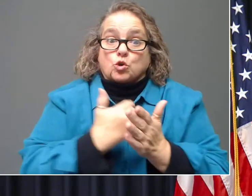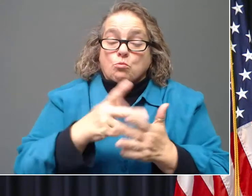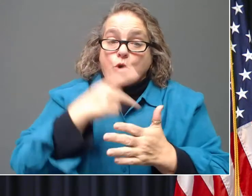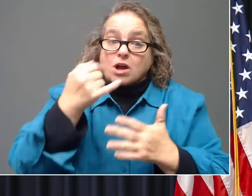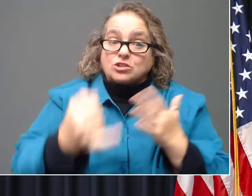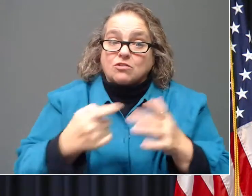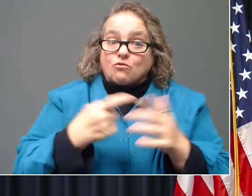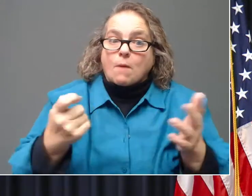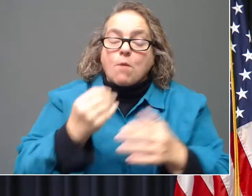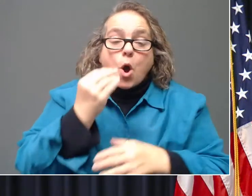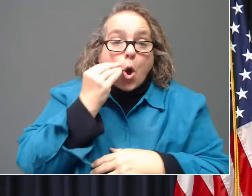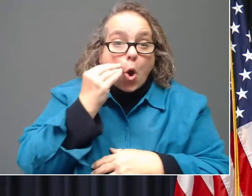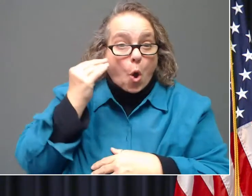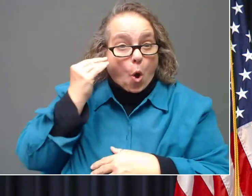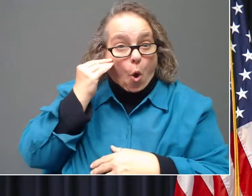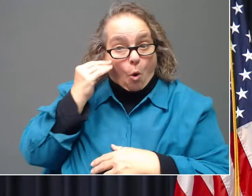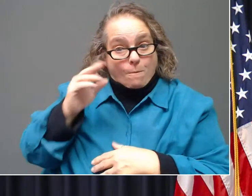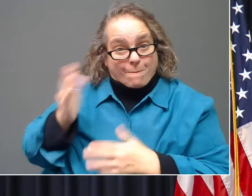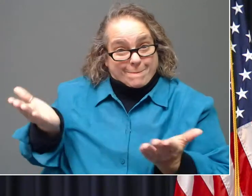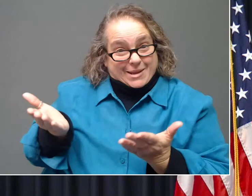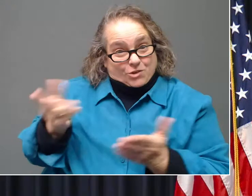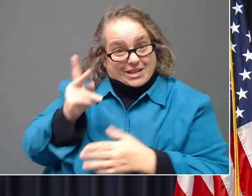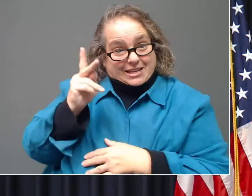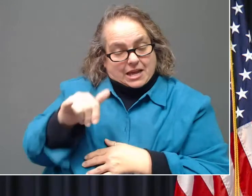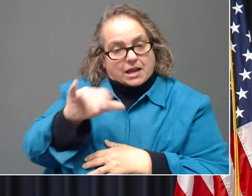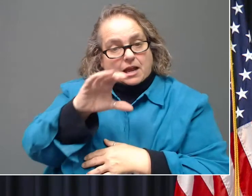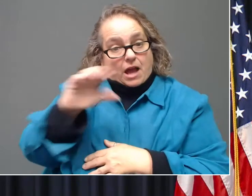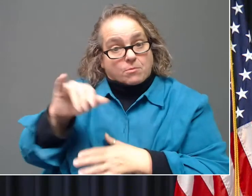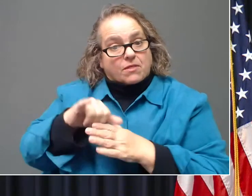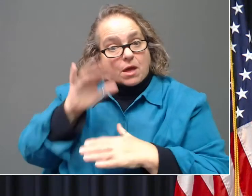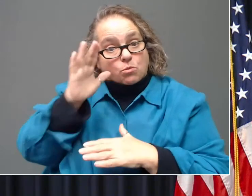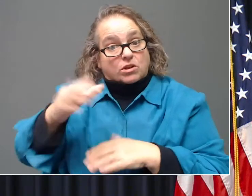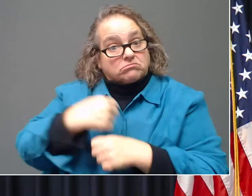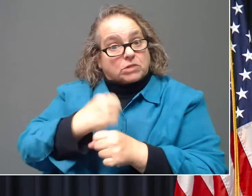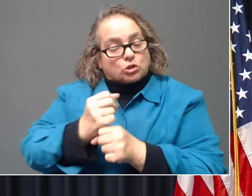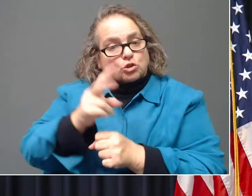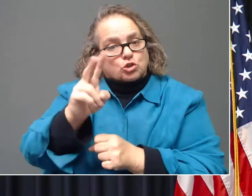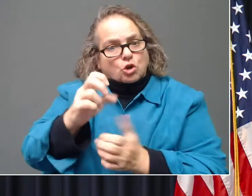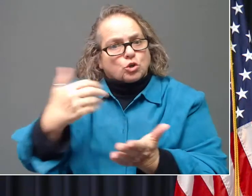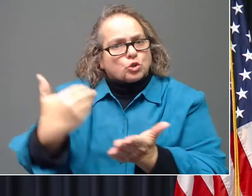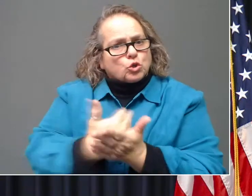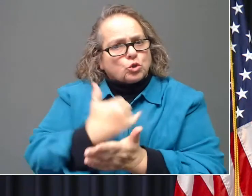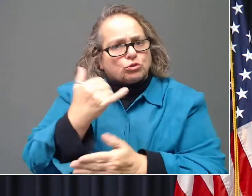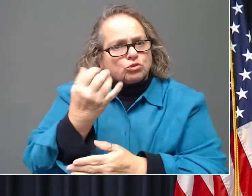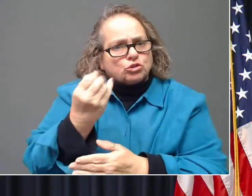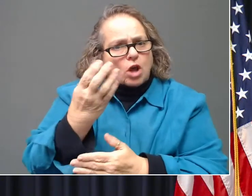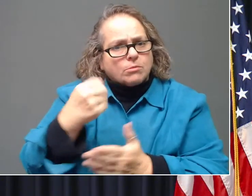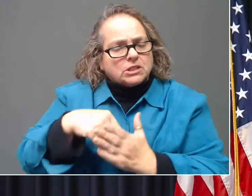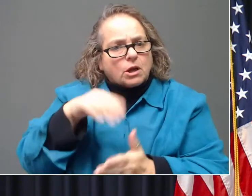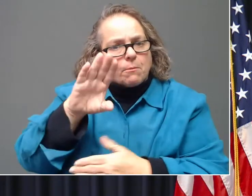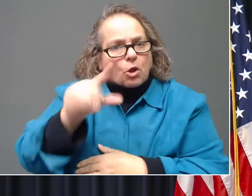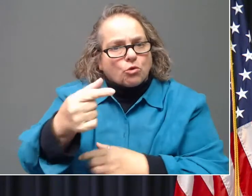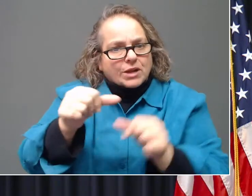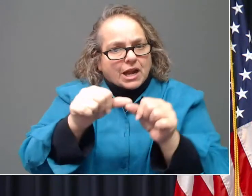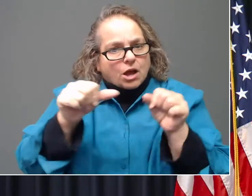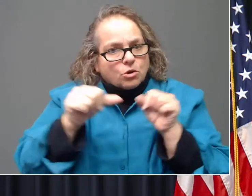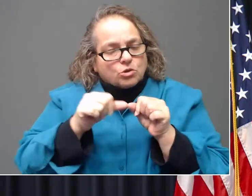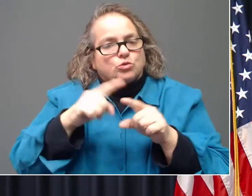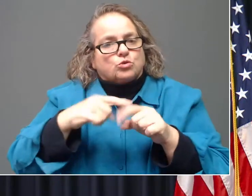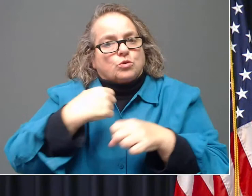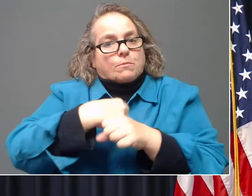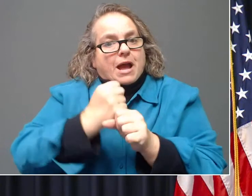company that's creating 200 new jobs in the Bowling Green area and helping to create a better Kentucky for our